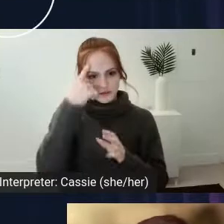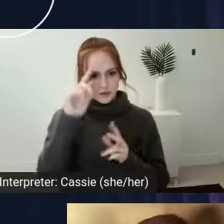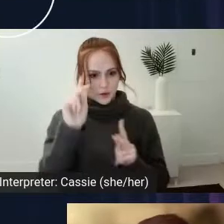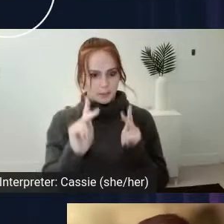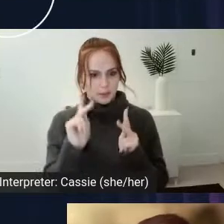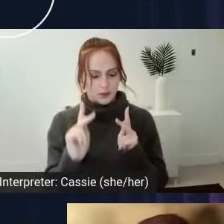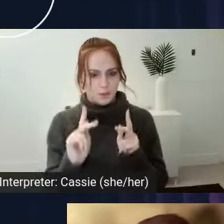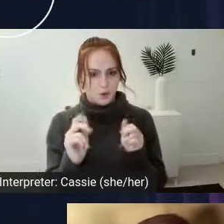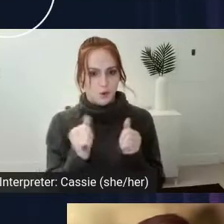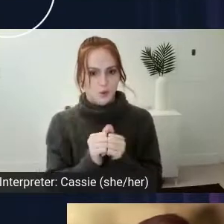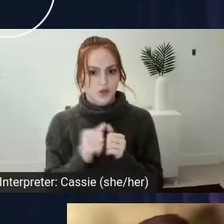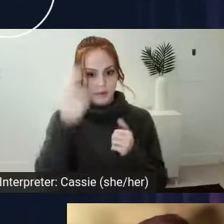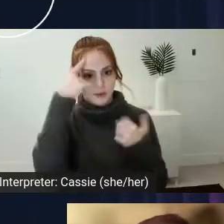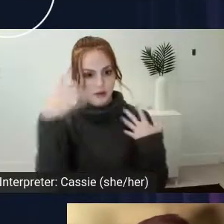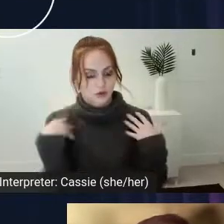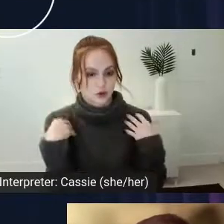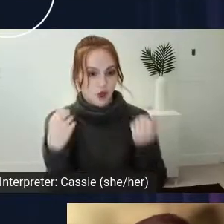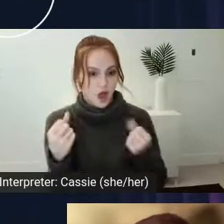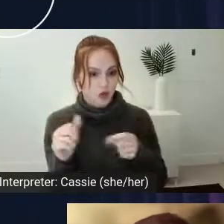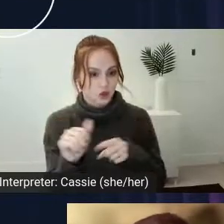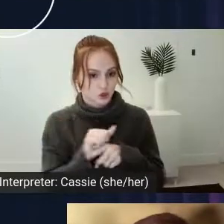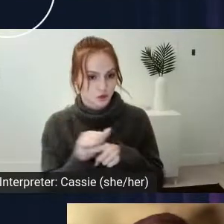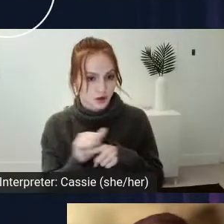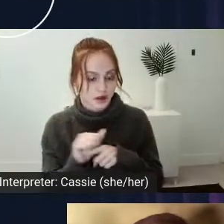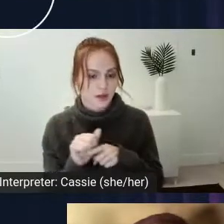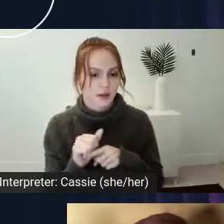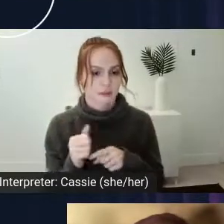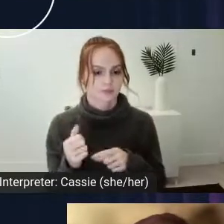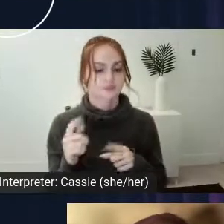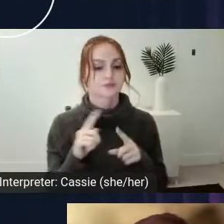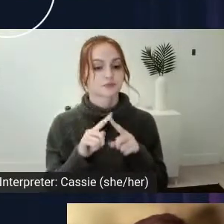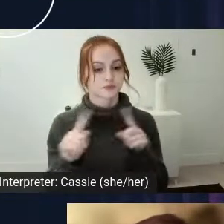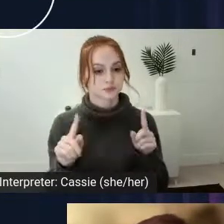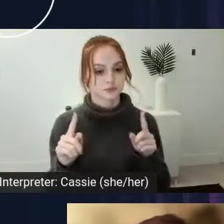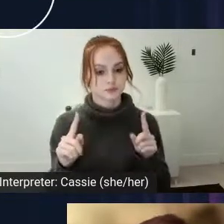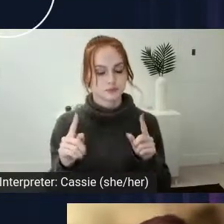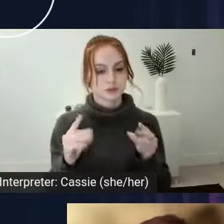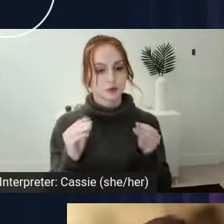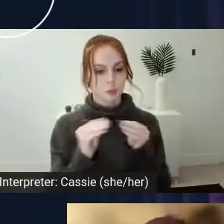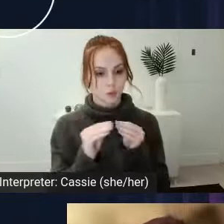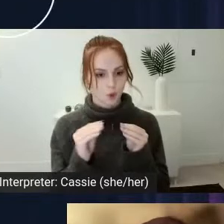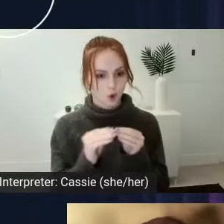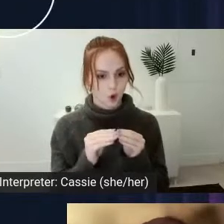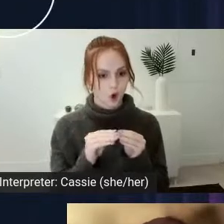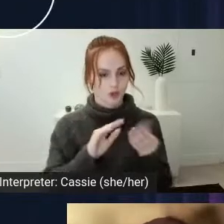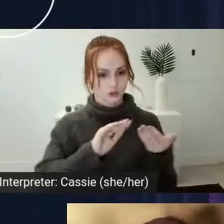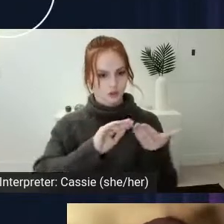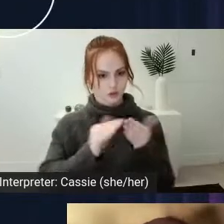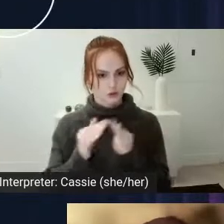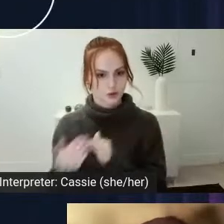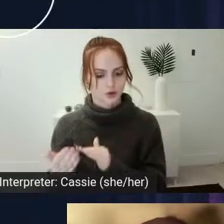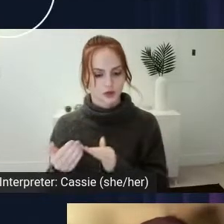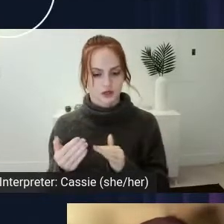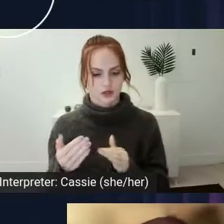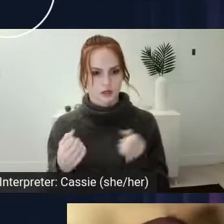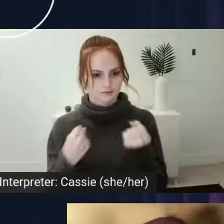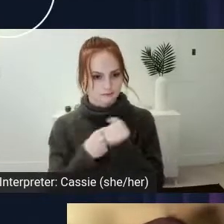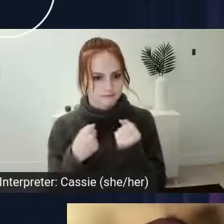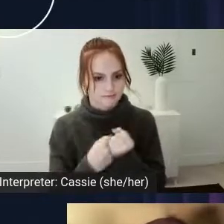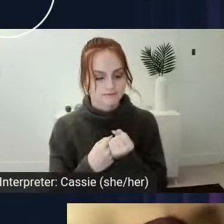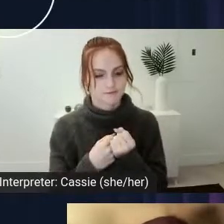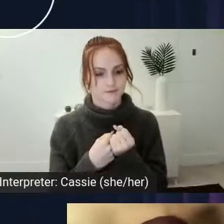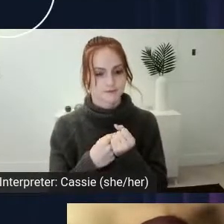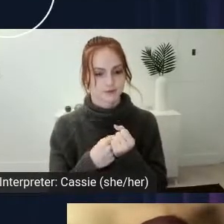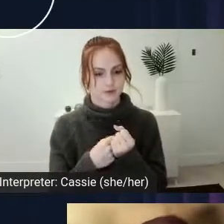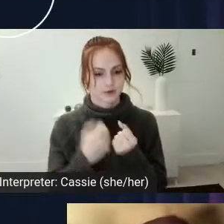a mental health training. However, the more that the community has advocated